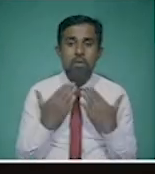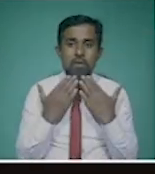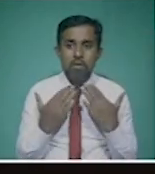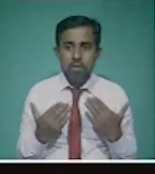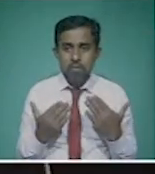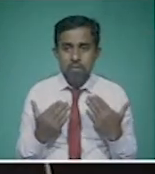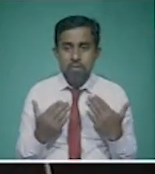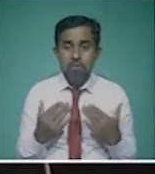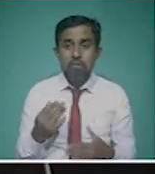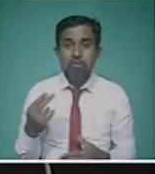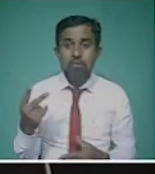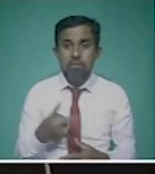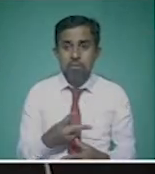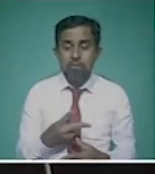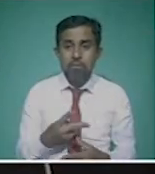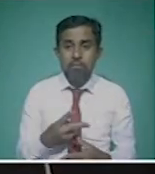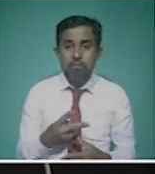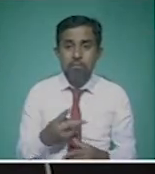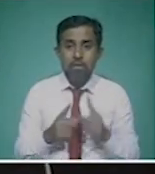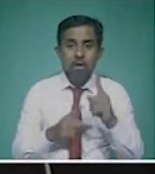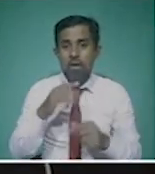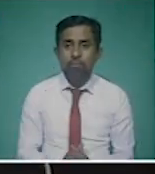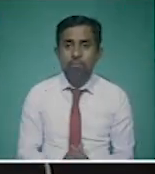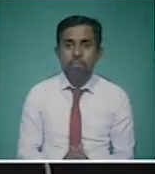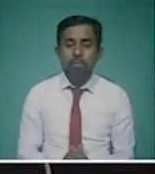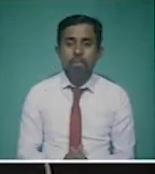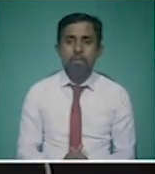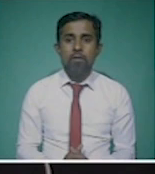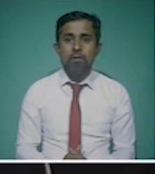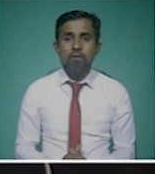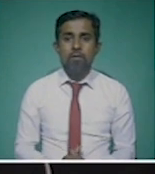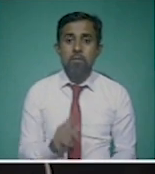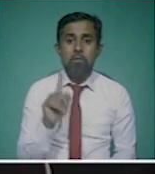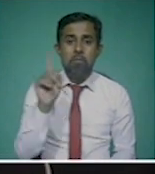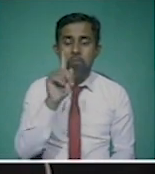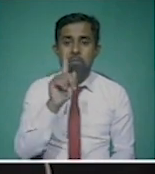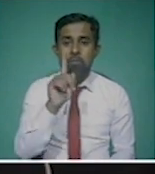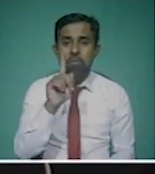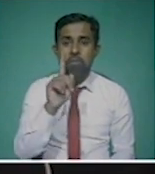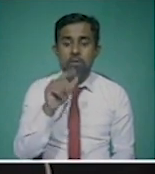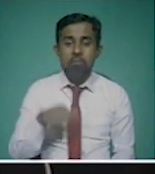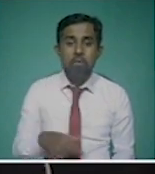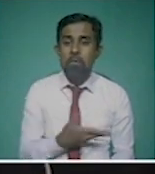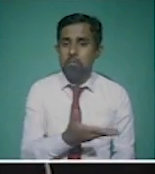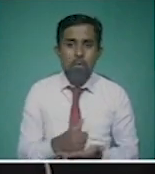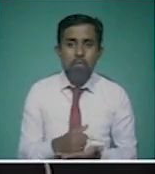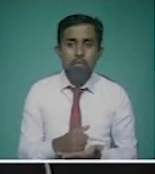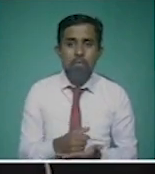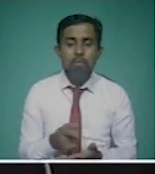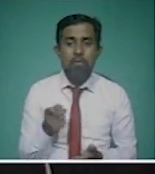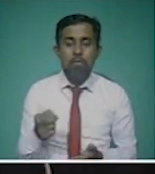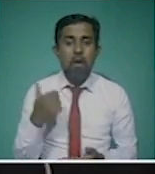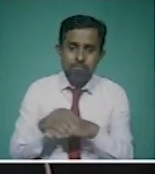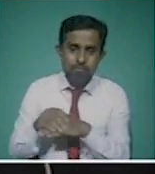May I at the outset extend to you and others in the House my greetings for the new year, as well as to record